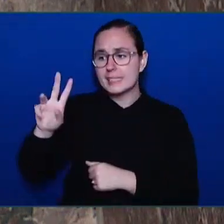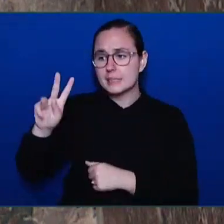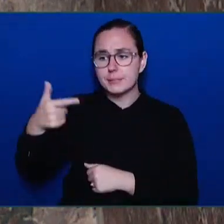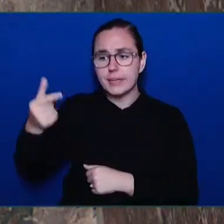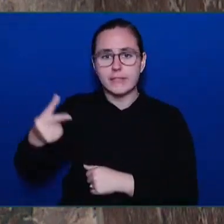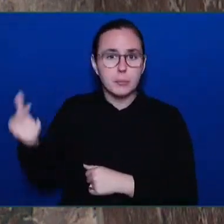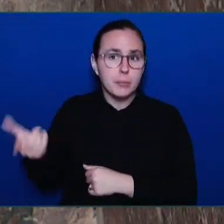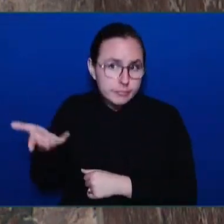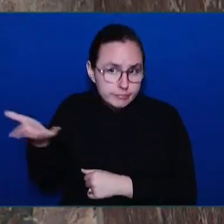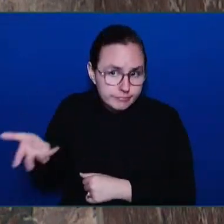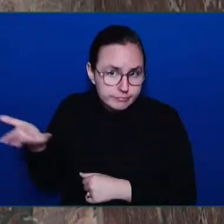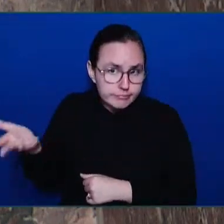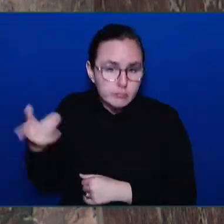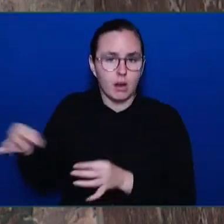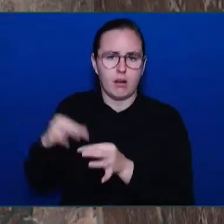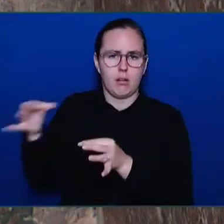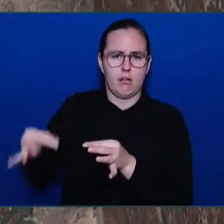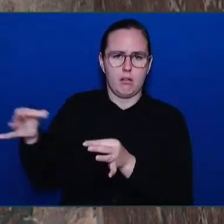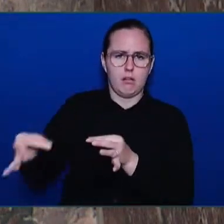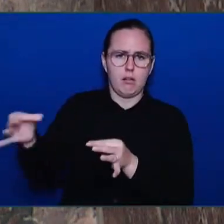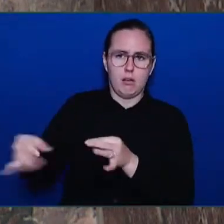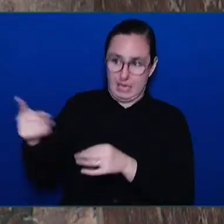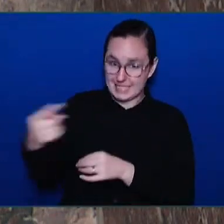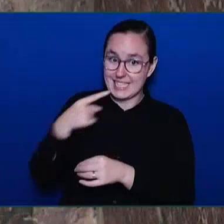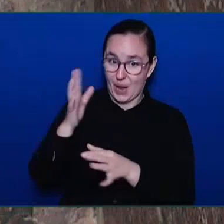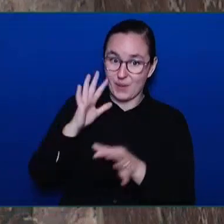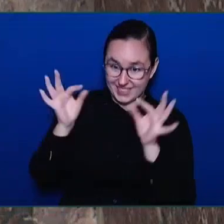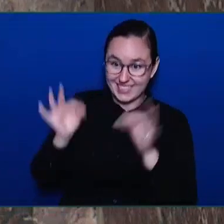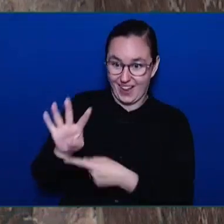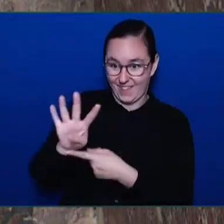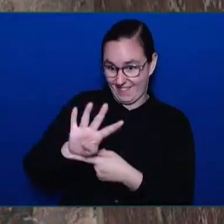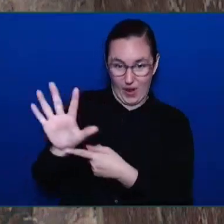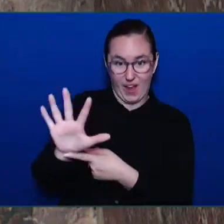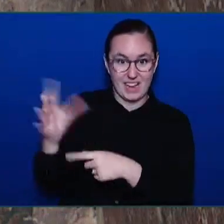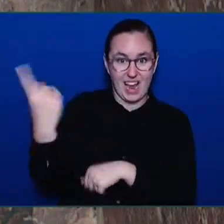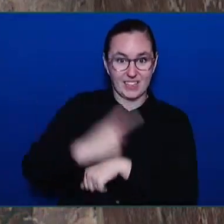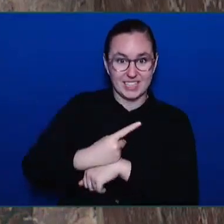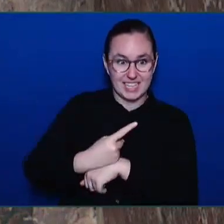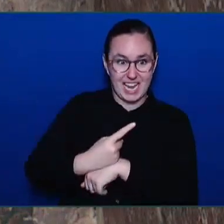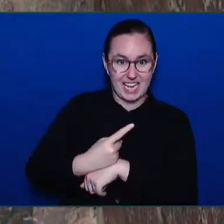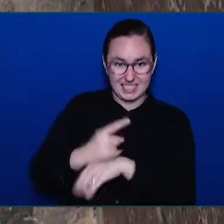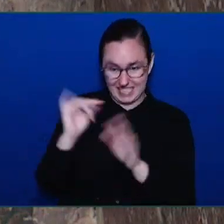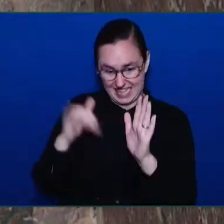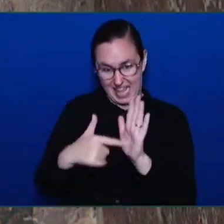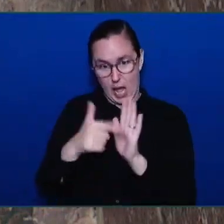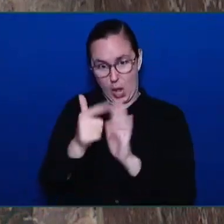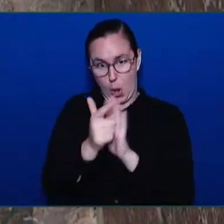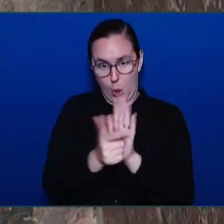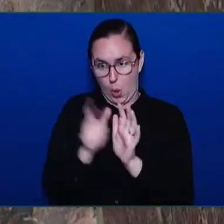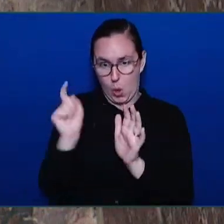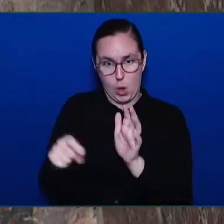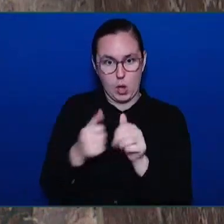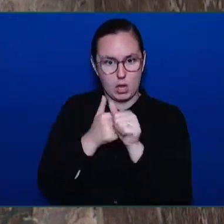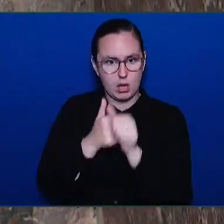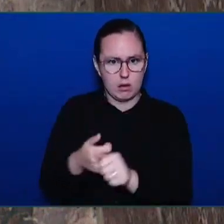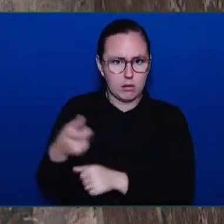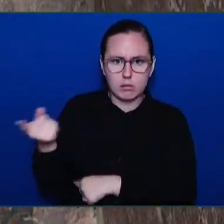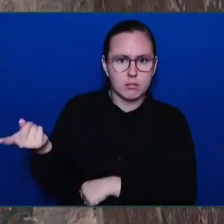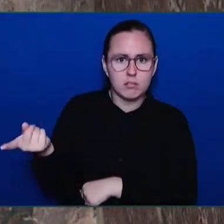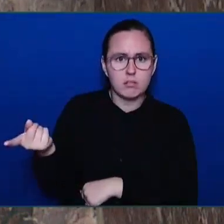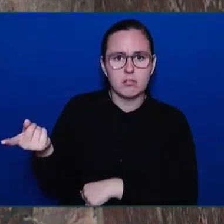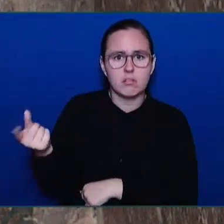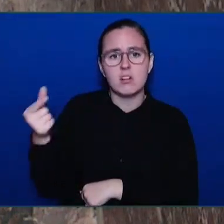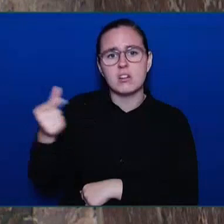of 45 days for a decision on the Tilbury Marine Jetty, this government has remained silent, and